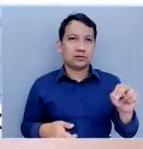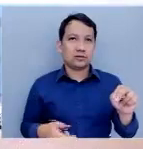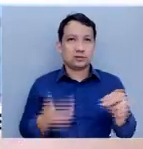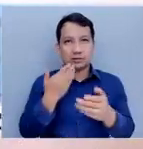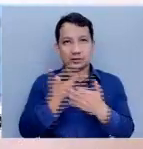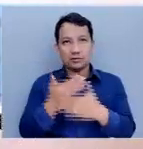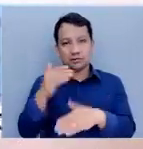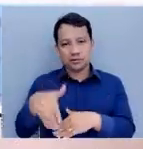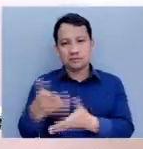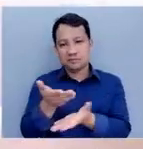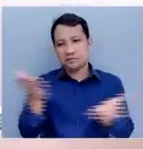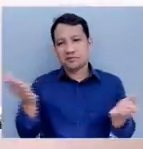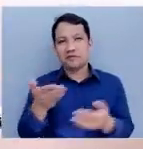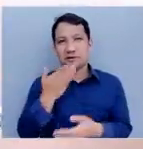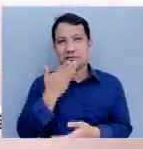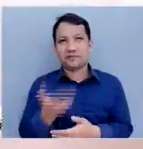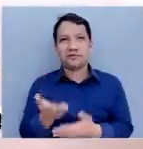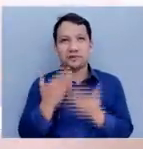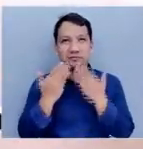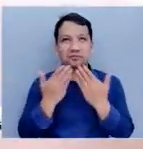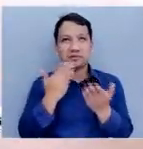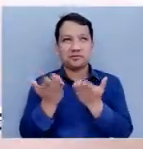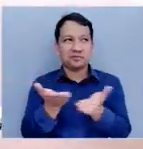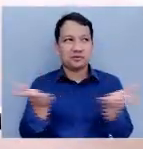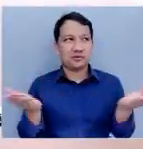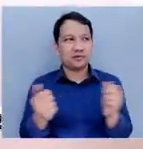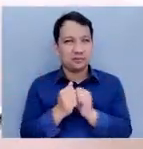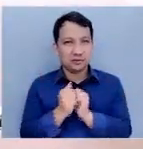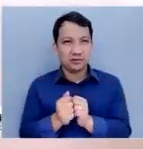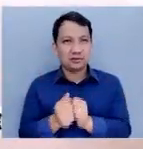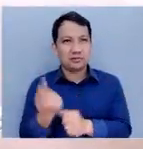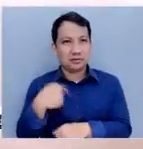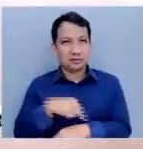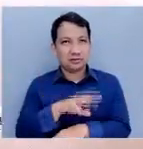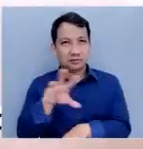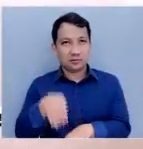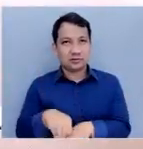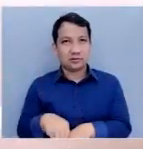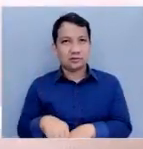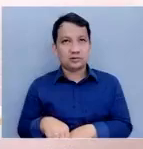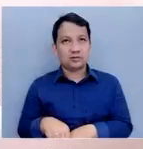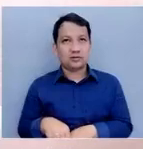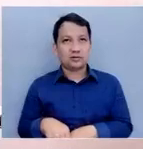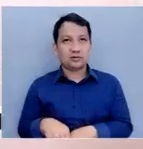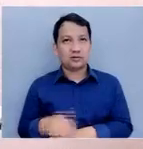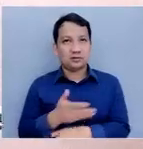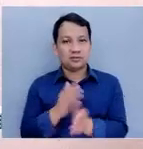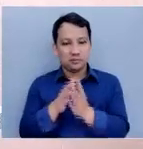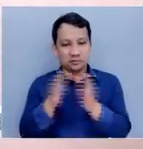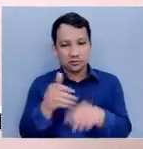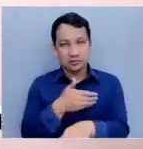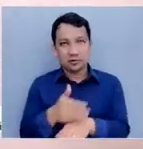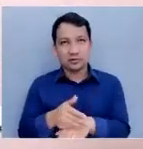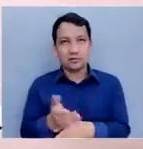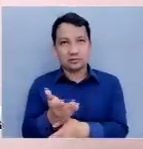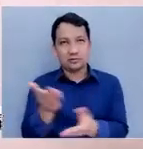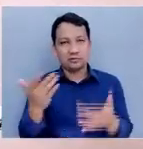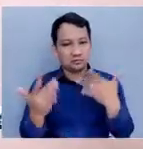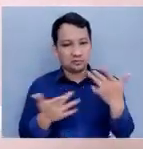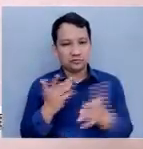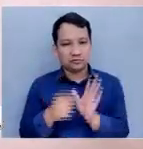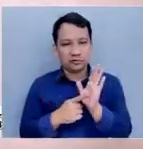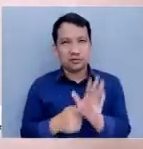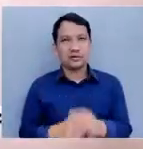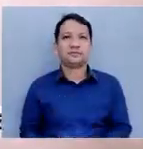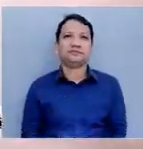na naman. So thank you so much, and sana mga kapatid makapunta kayo because we put together this great concert for you and we're excited to show you. All